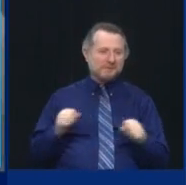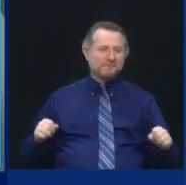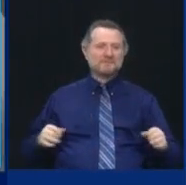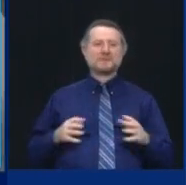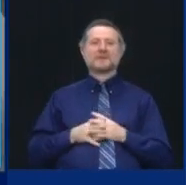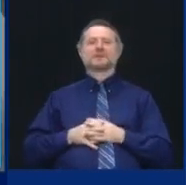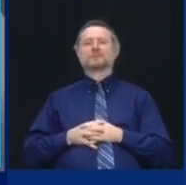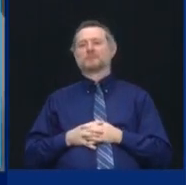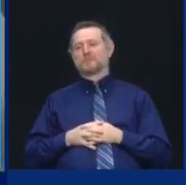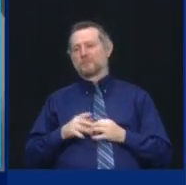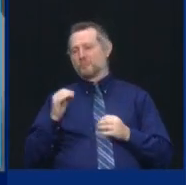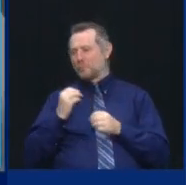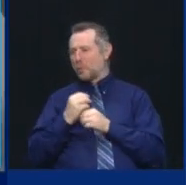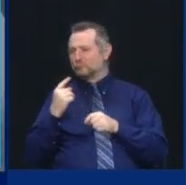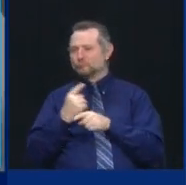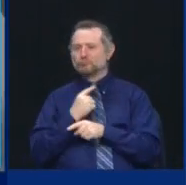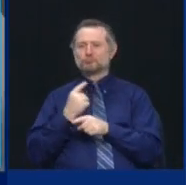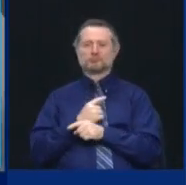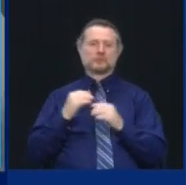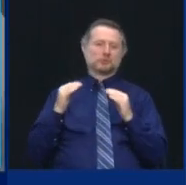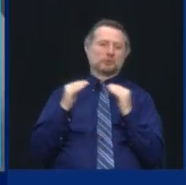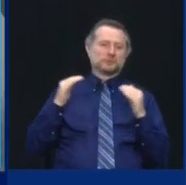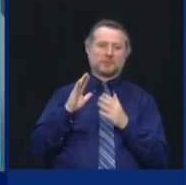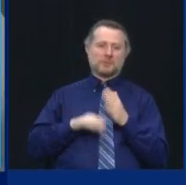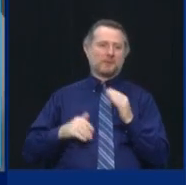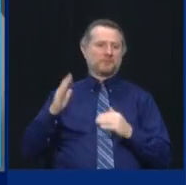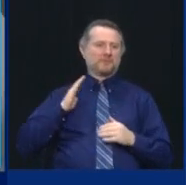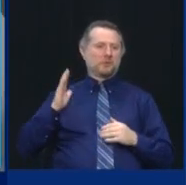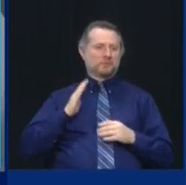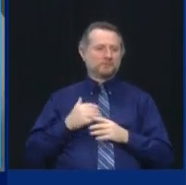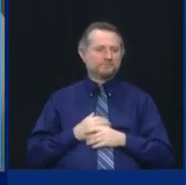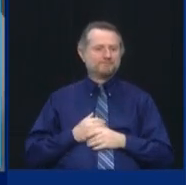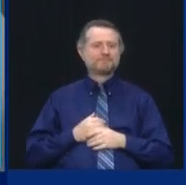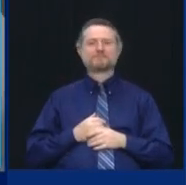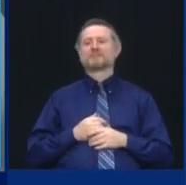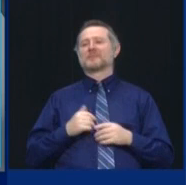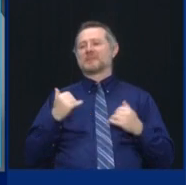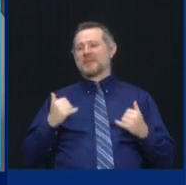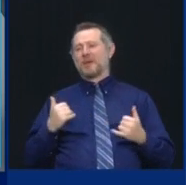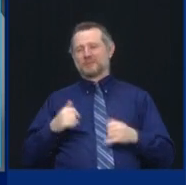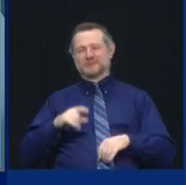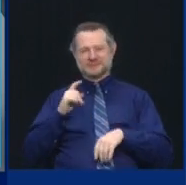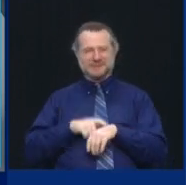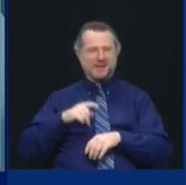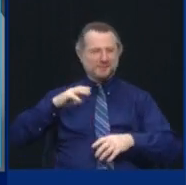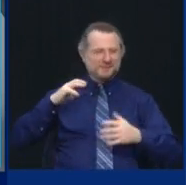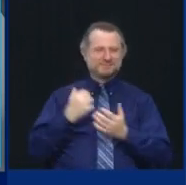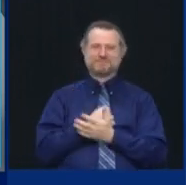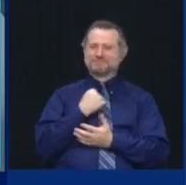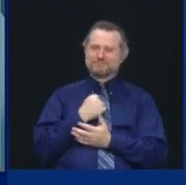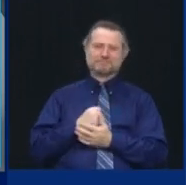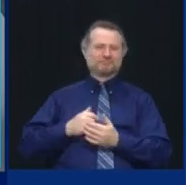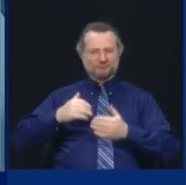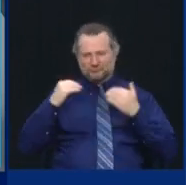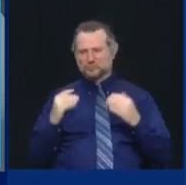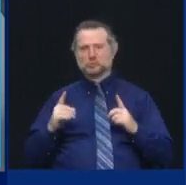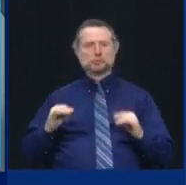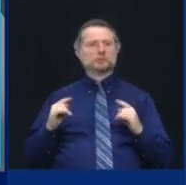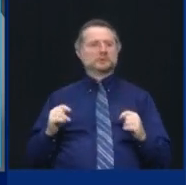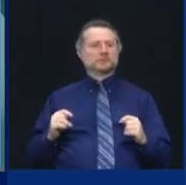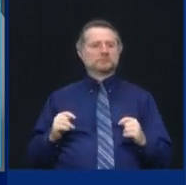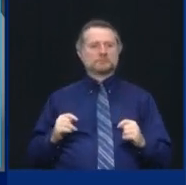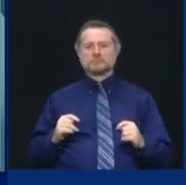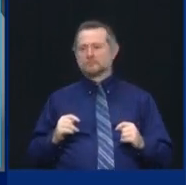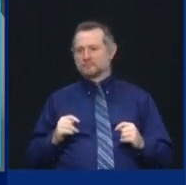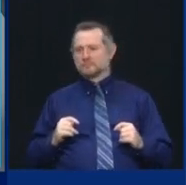more just than ever before. This is the moment to do it because the